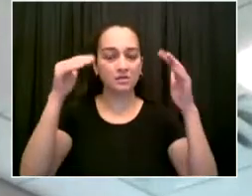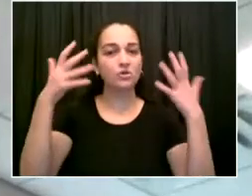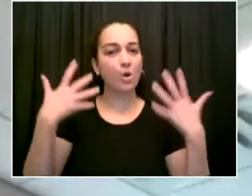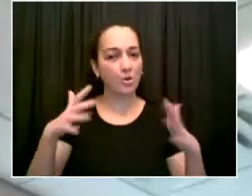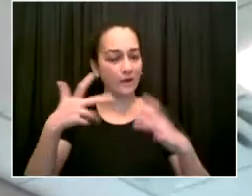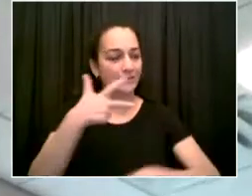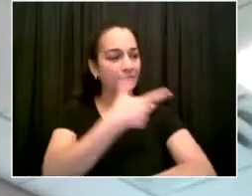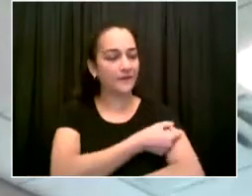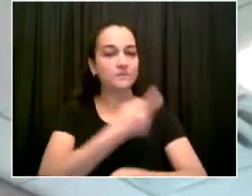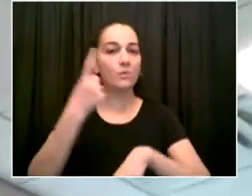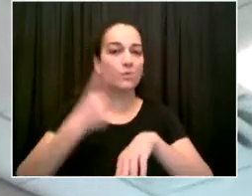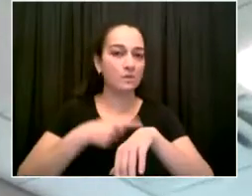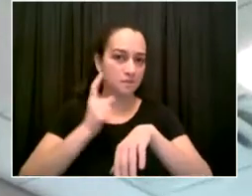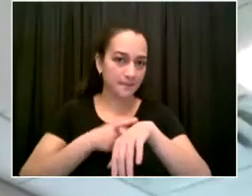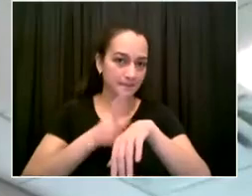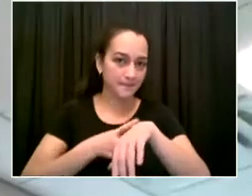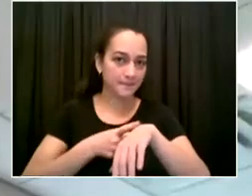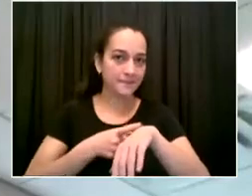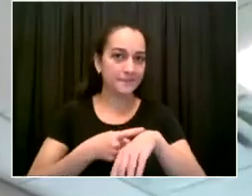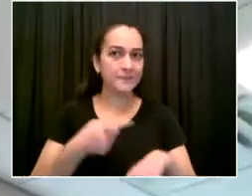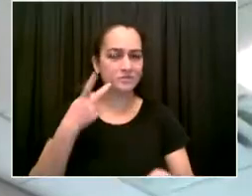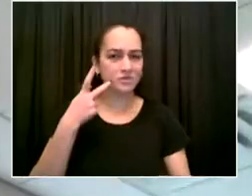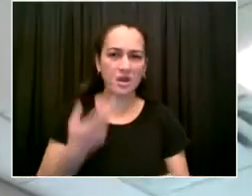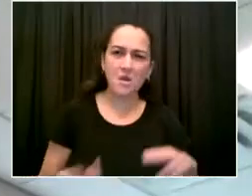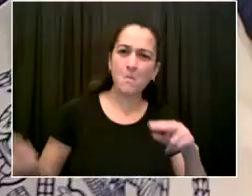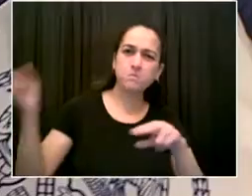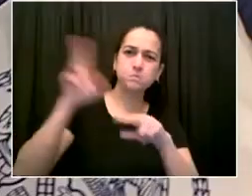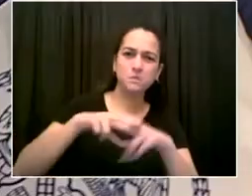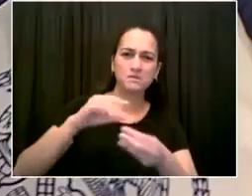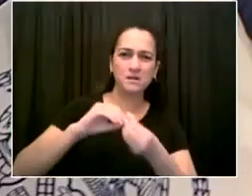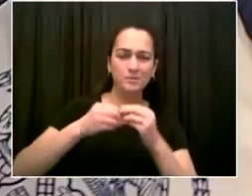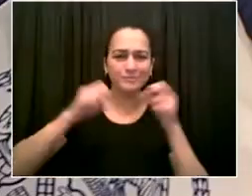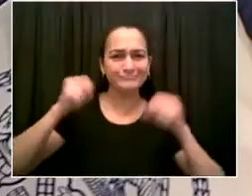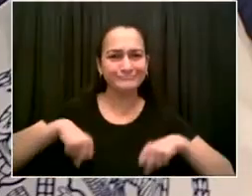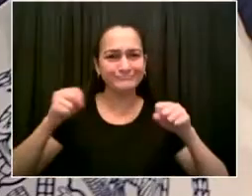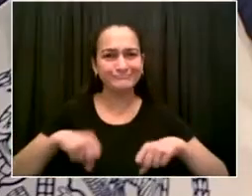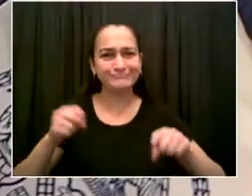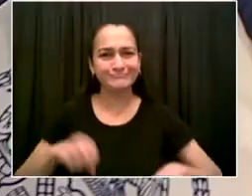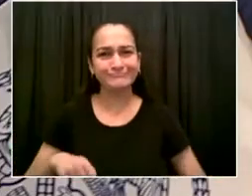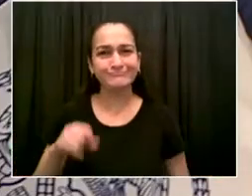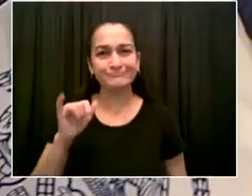an uptick in terms of the overall numbers across New York City. That's excellent. Go ahead, James.